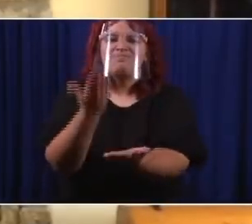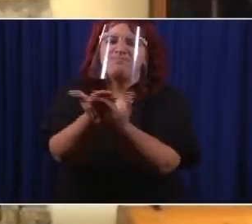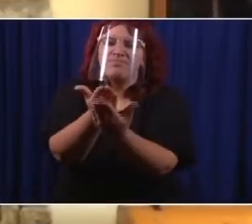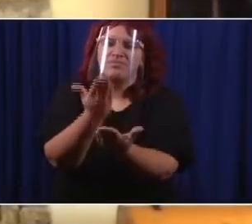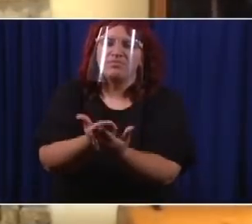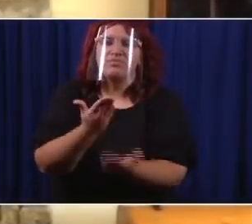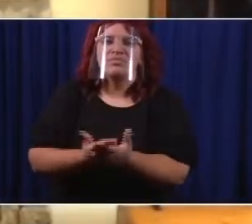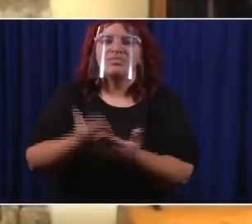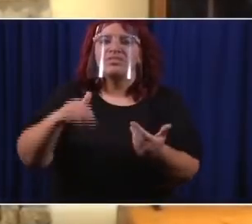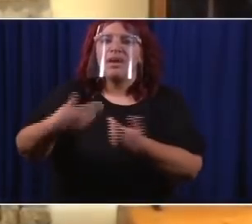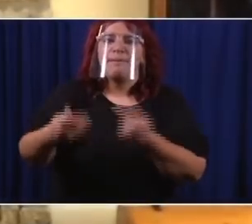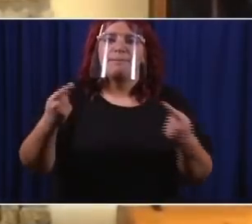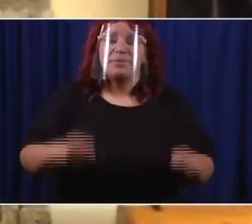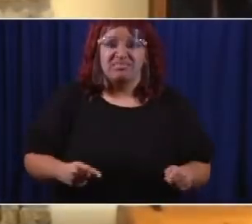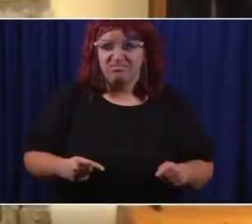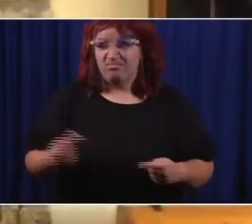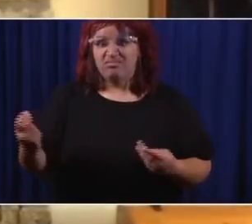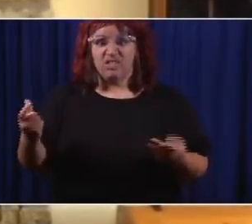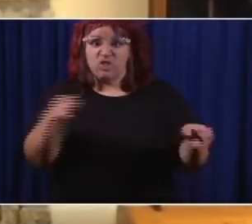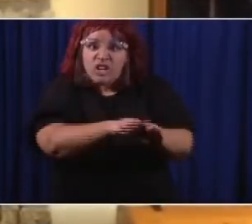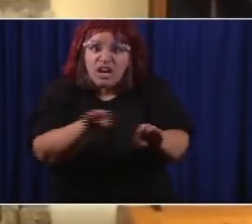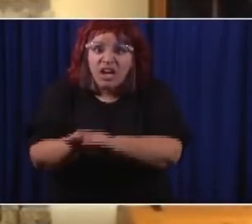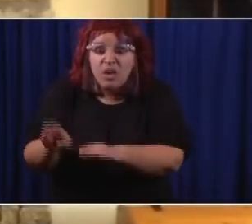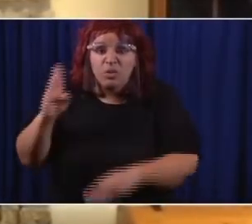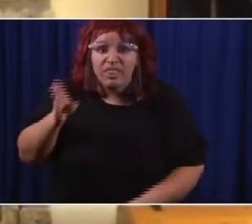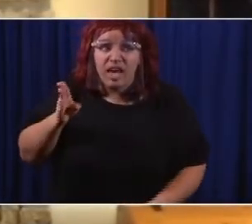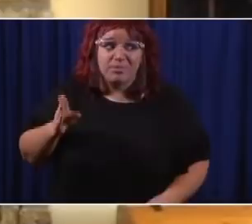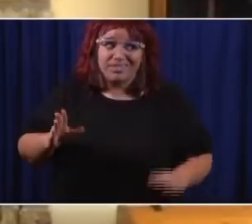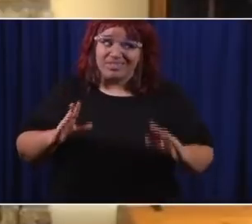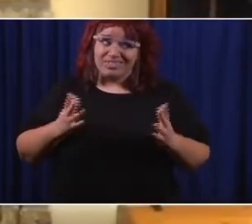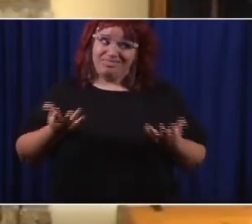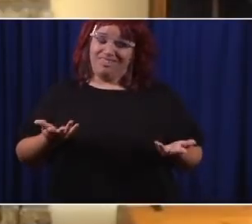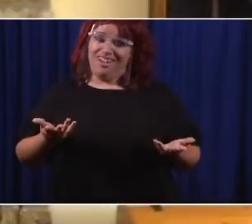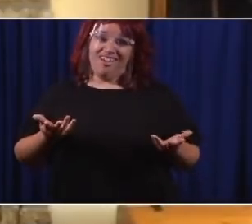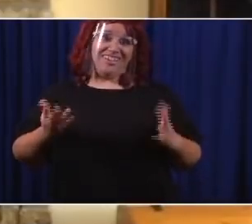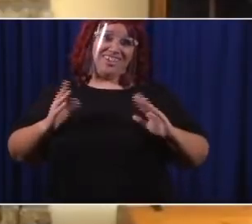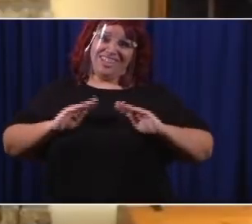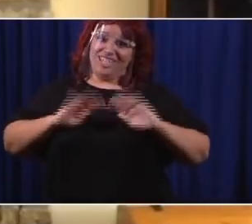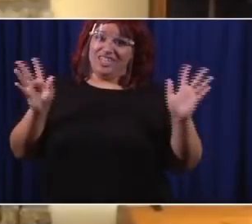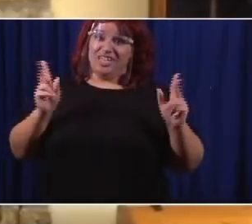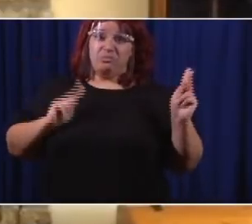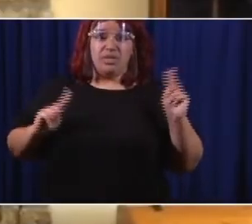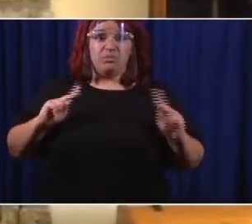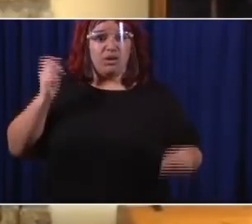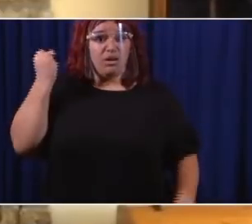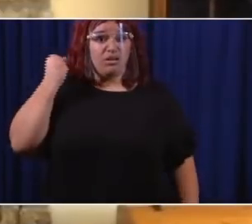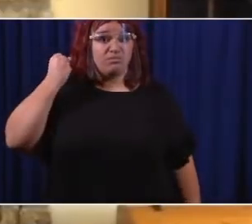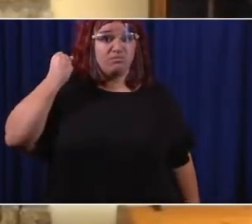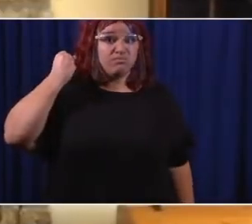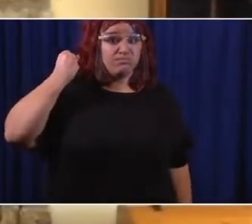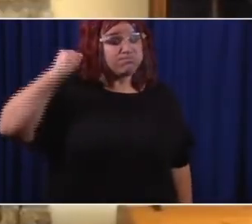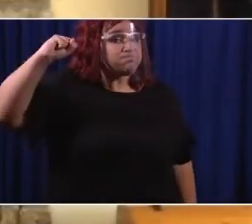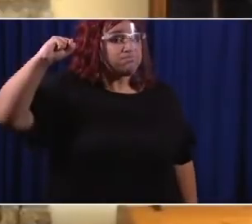to do? Because clearly people are not taking the advice to mask up and stay distant.